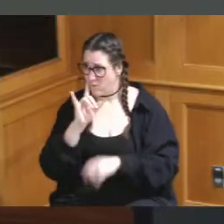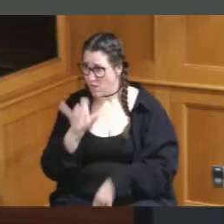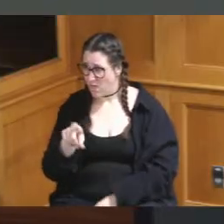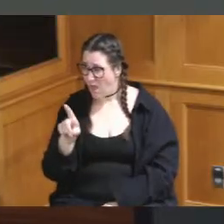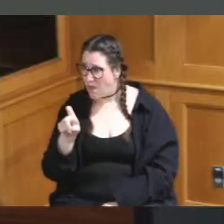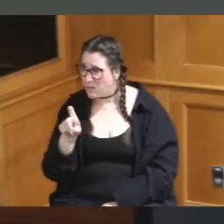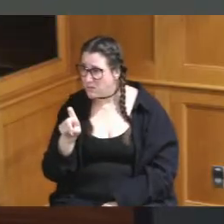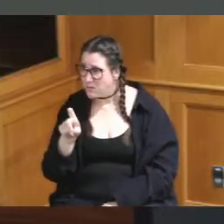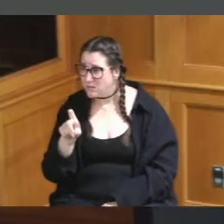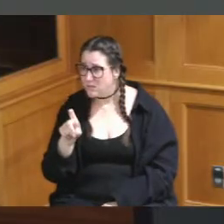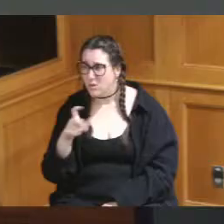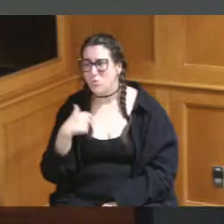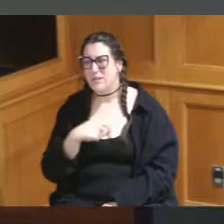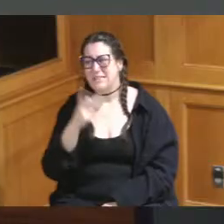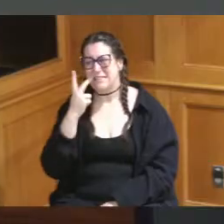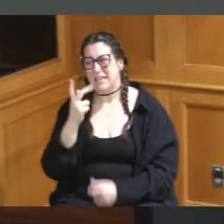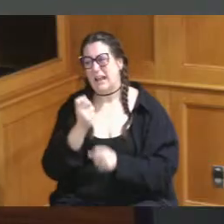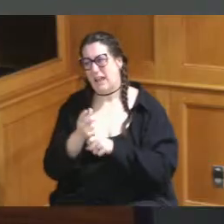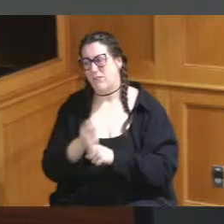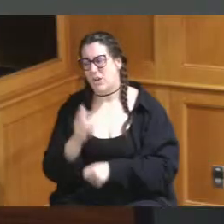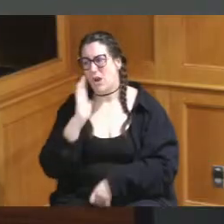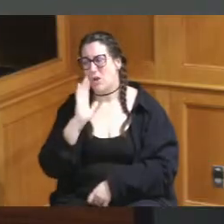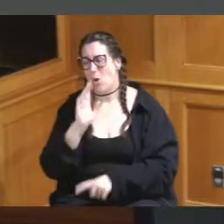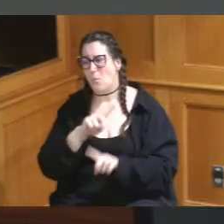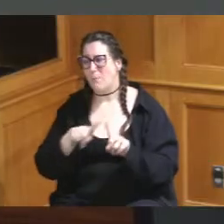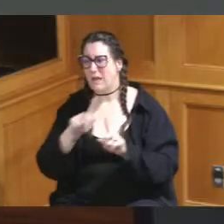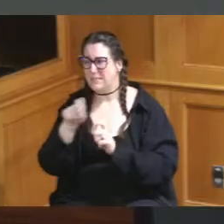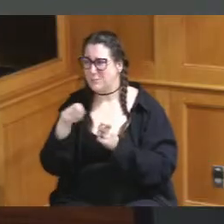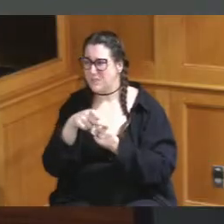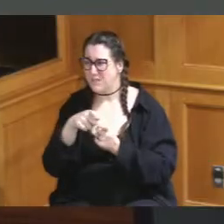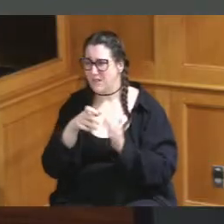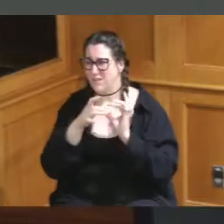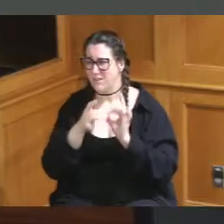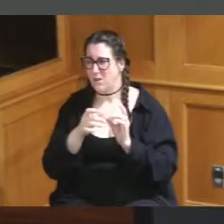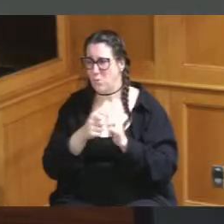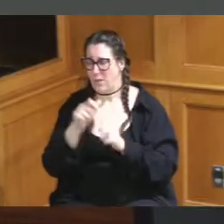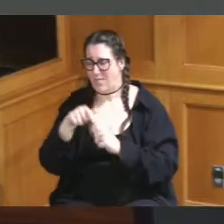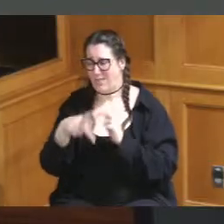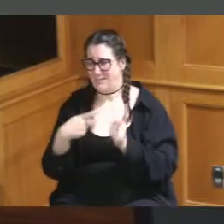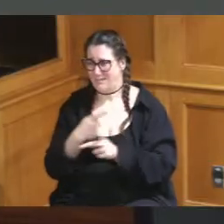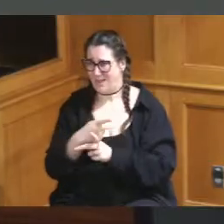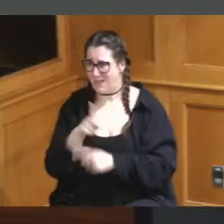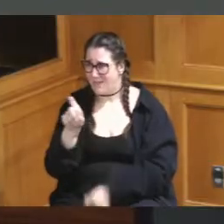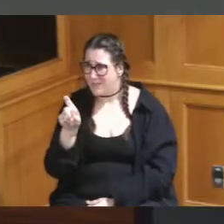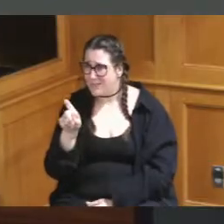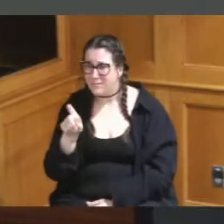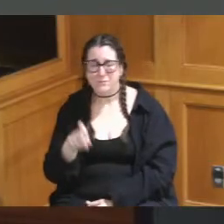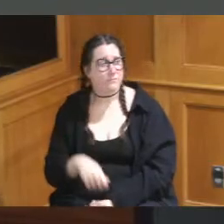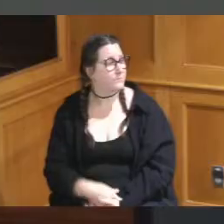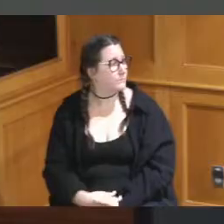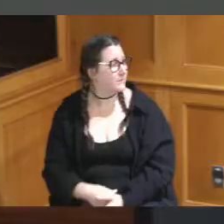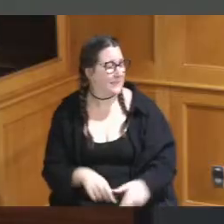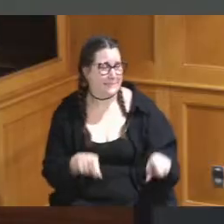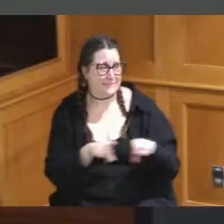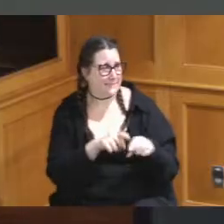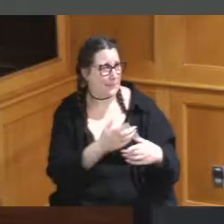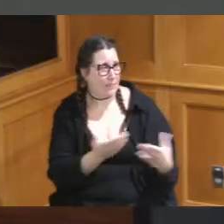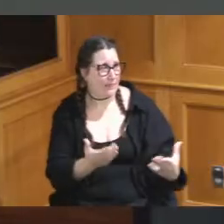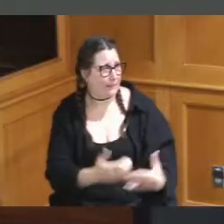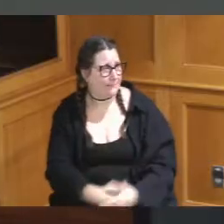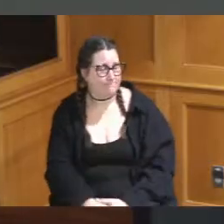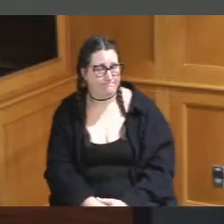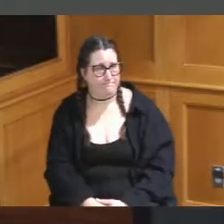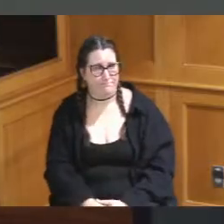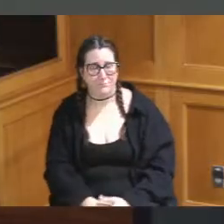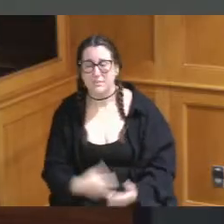commissioners see this every year, but is there anything in particular that you want to say about this version of the AIS? No? Okay. All right, great. With that, commissioners,